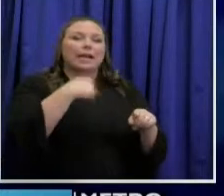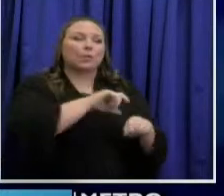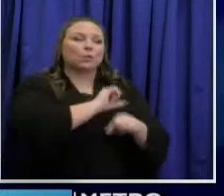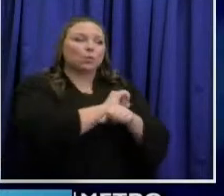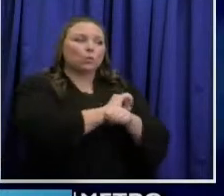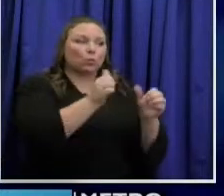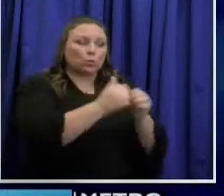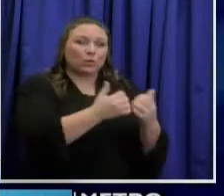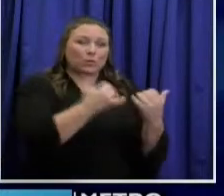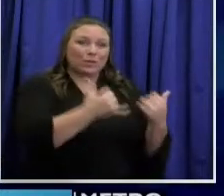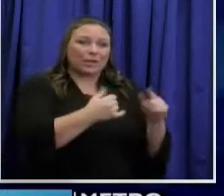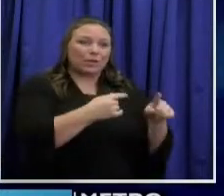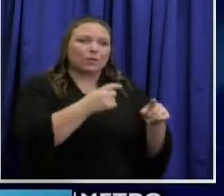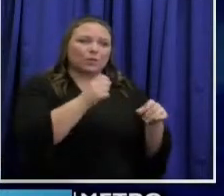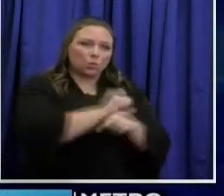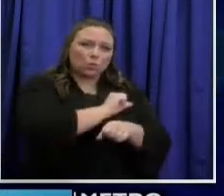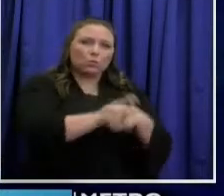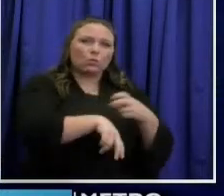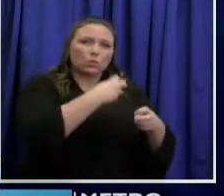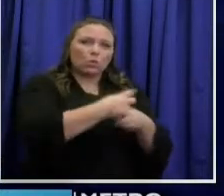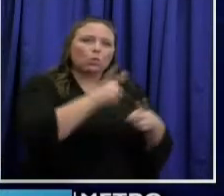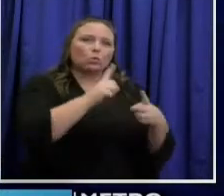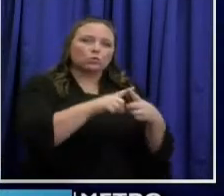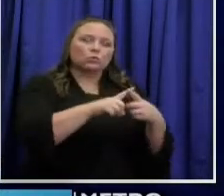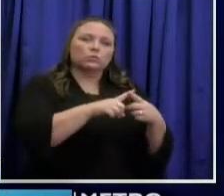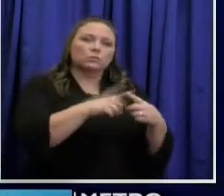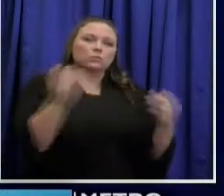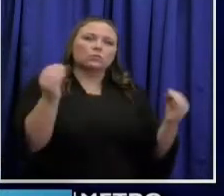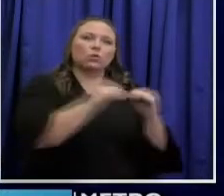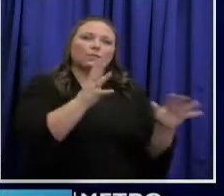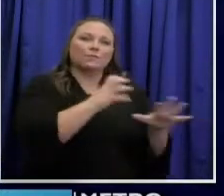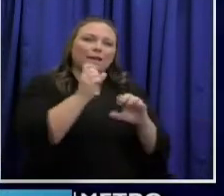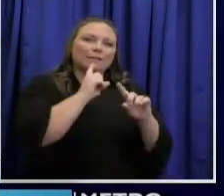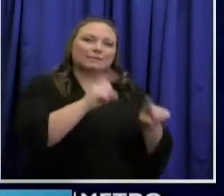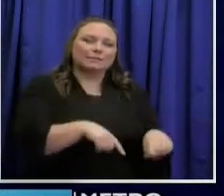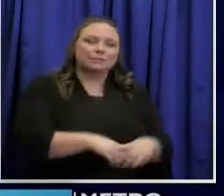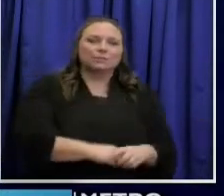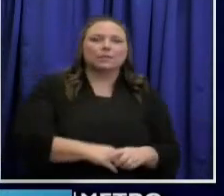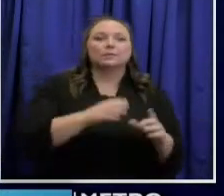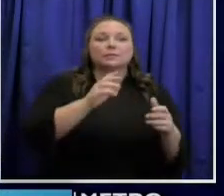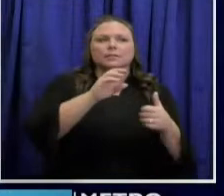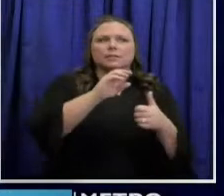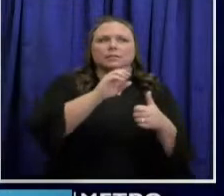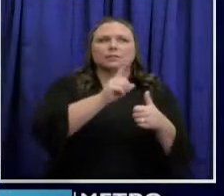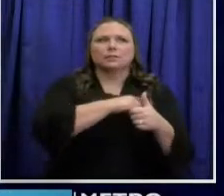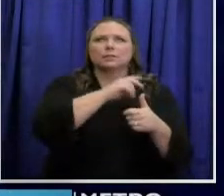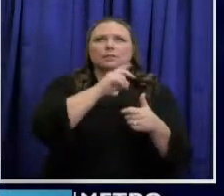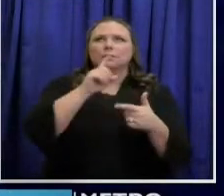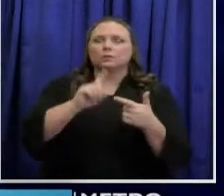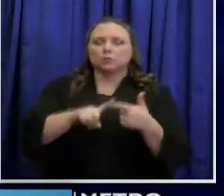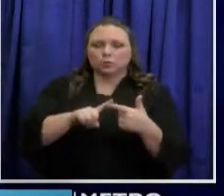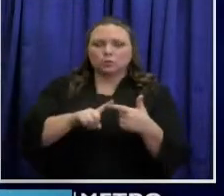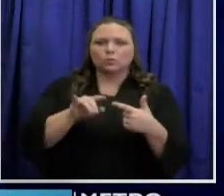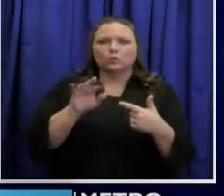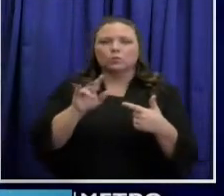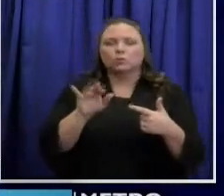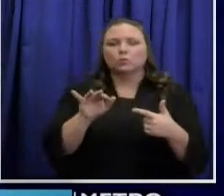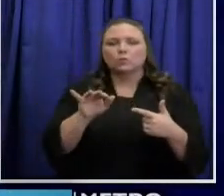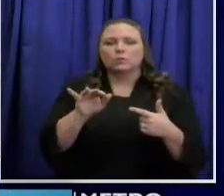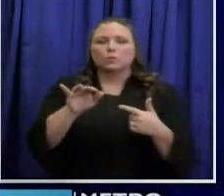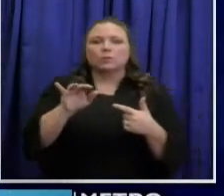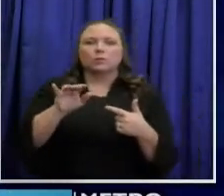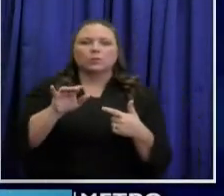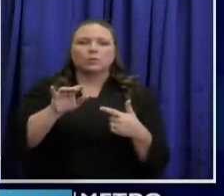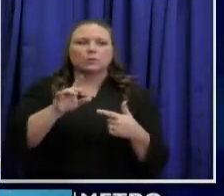really working to speed up the turnaround. That was question one. Question two around,